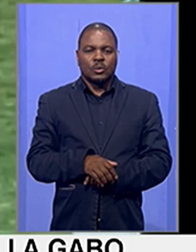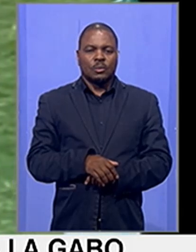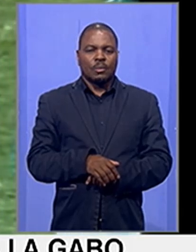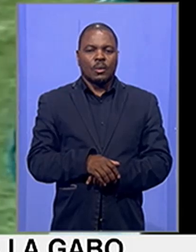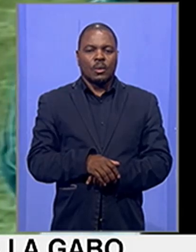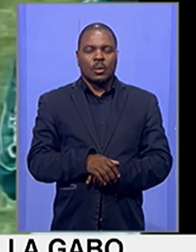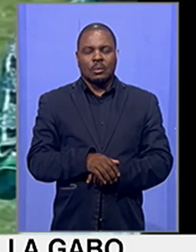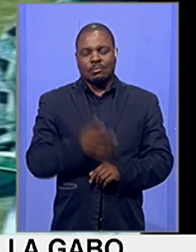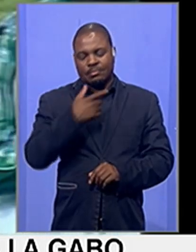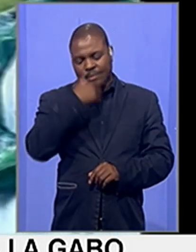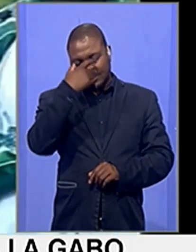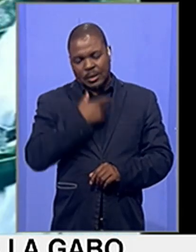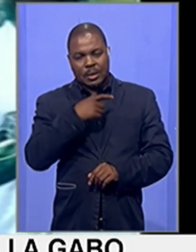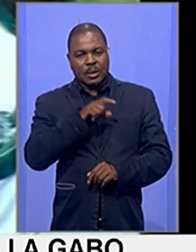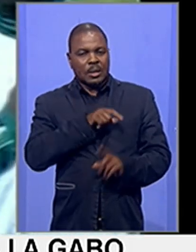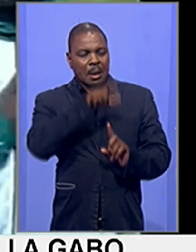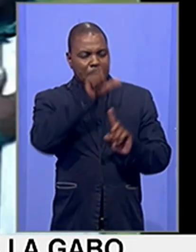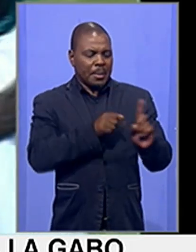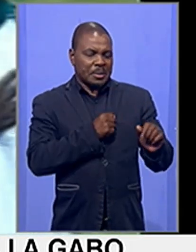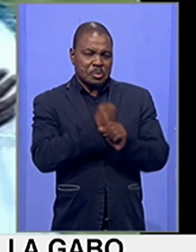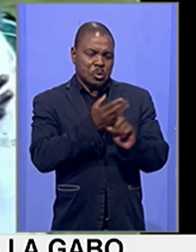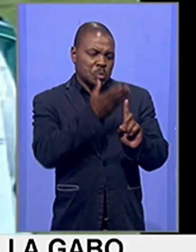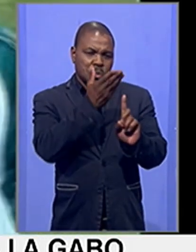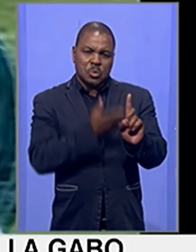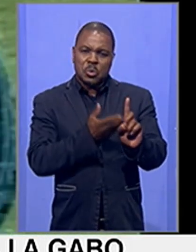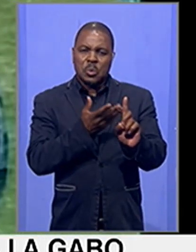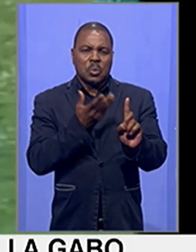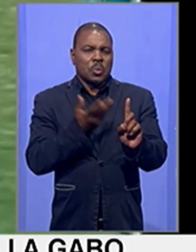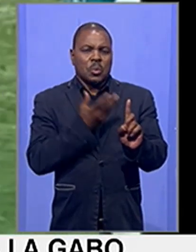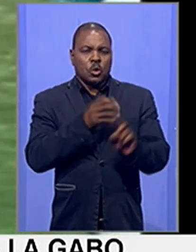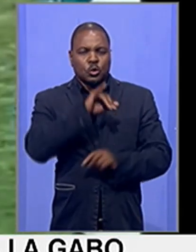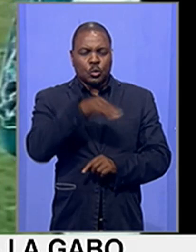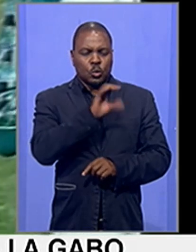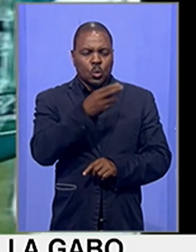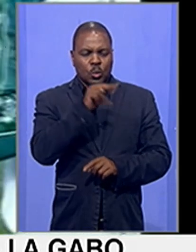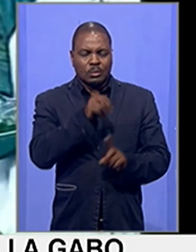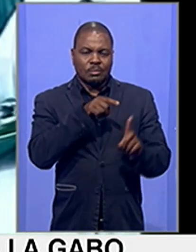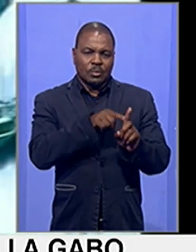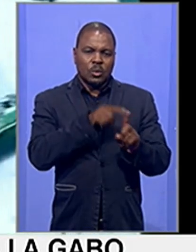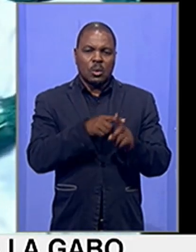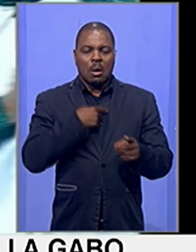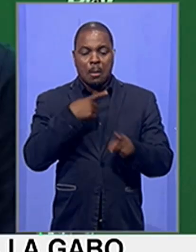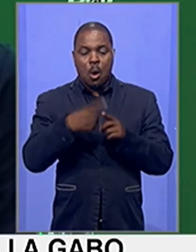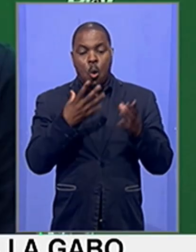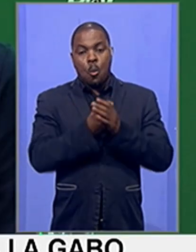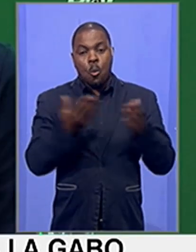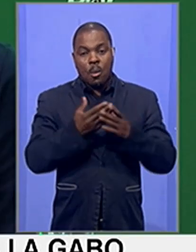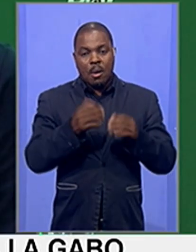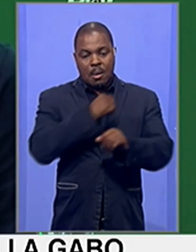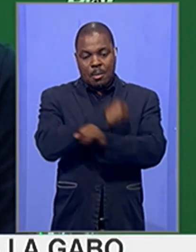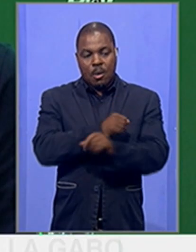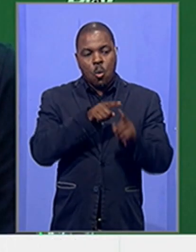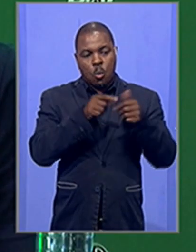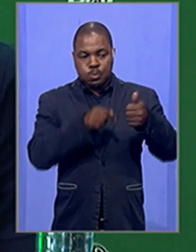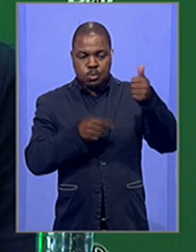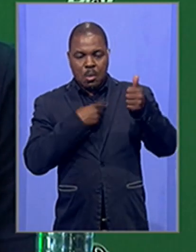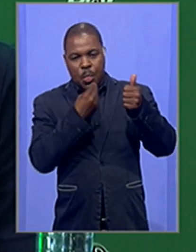you know, someone like, you know, John I played with him at Pirates It was my senior